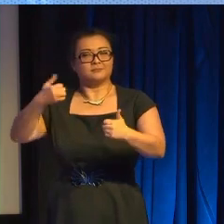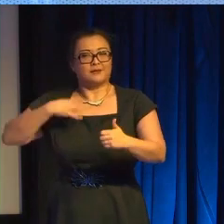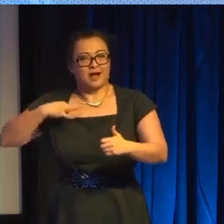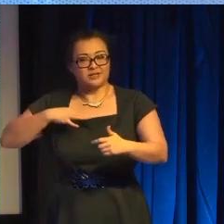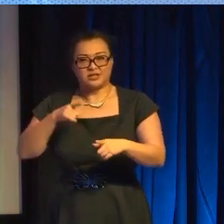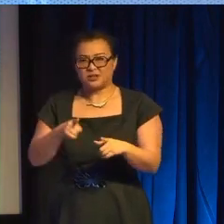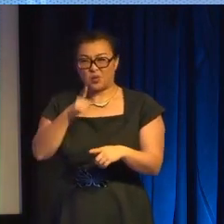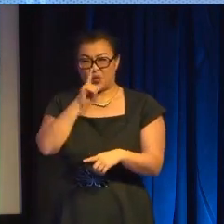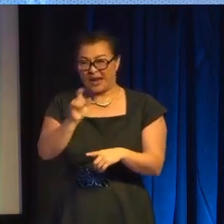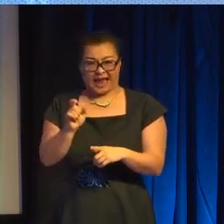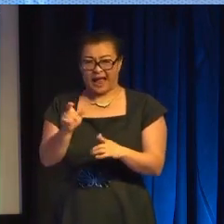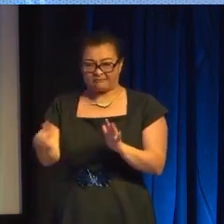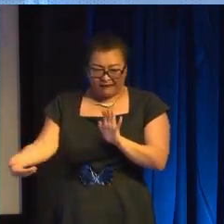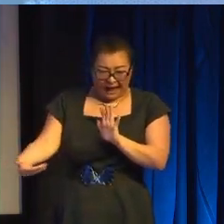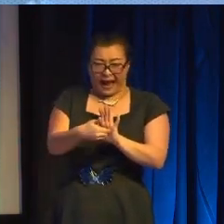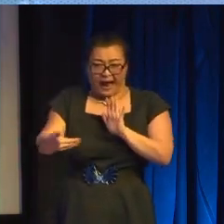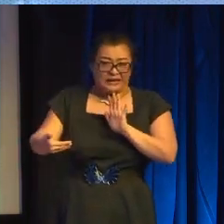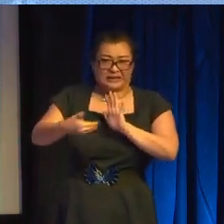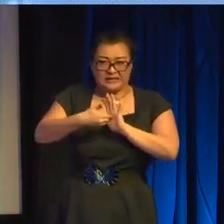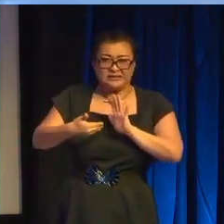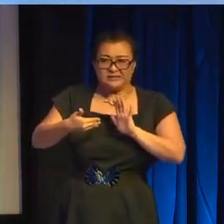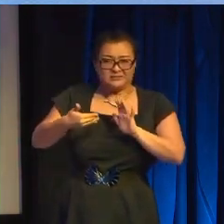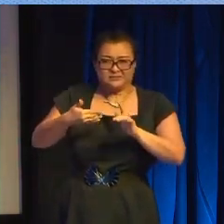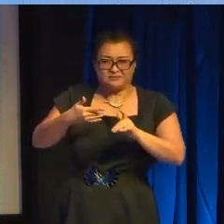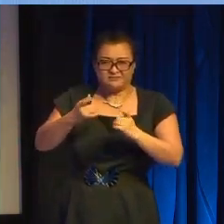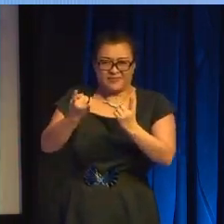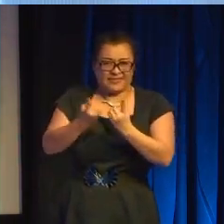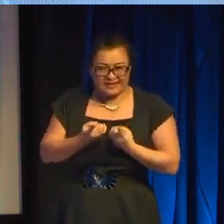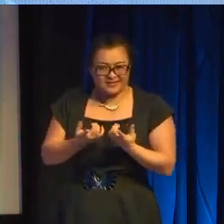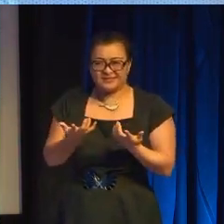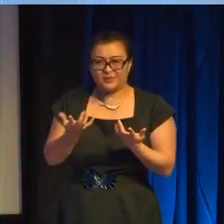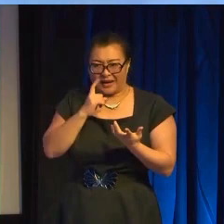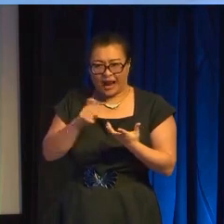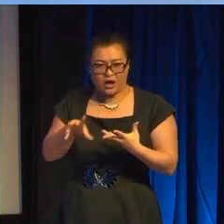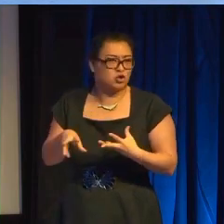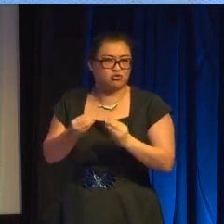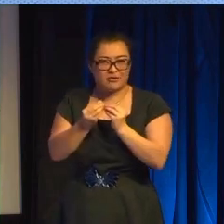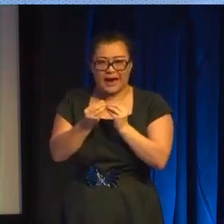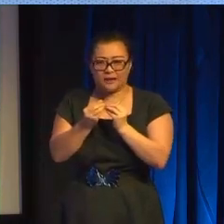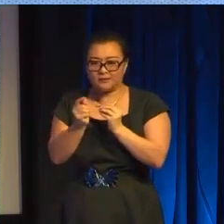shoehorn in elements. Shoehorn's the wrong word, don't quote me on that. Create subtle exposition.